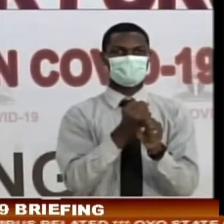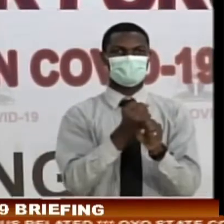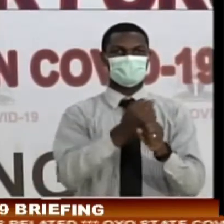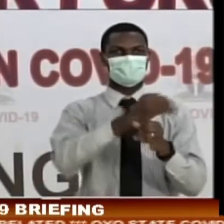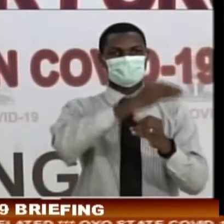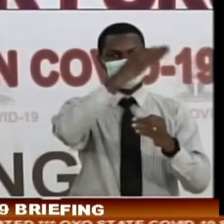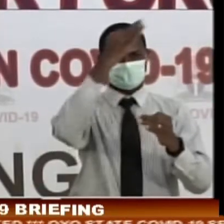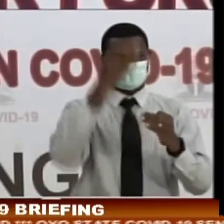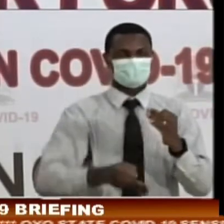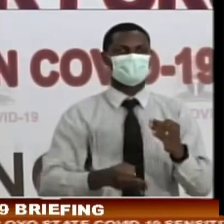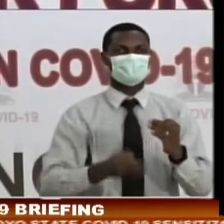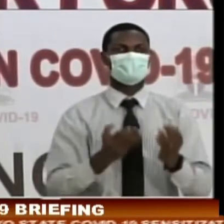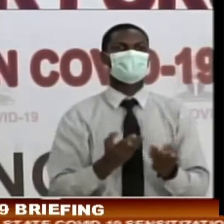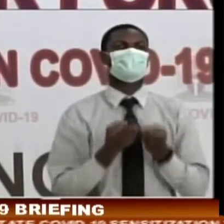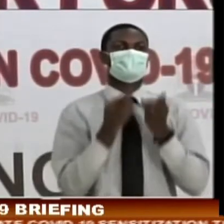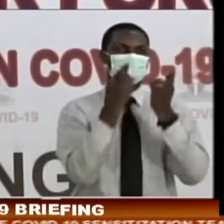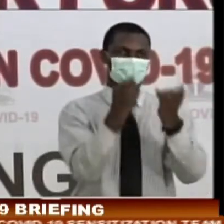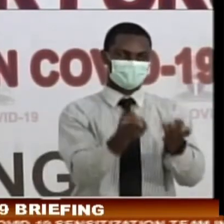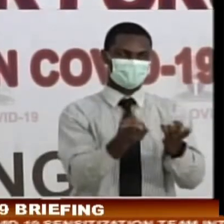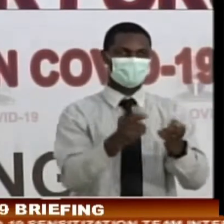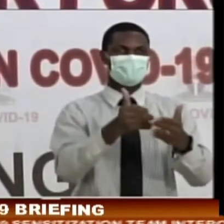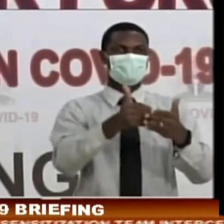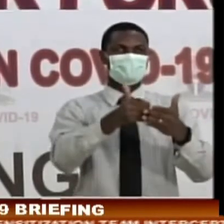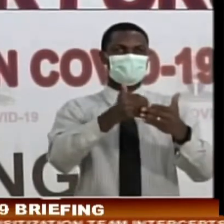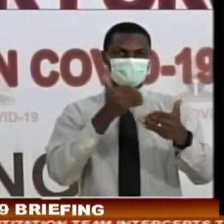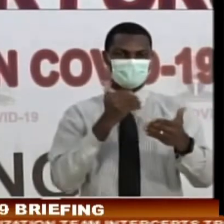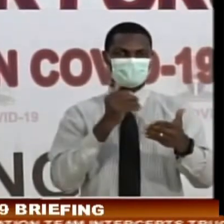recommendations before the second phase